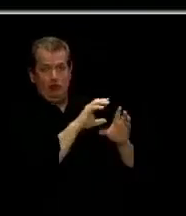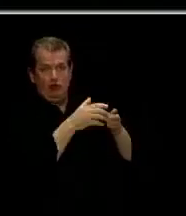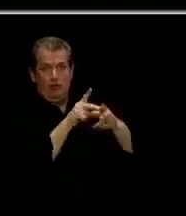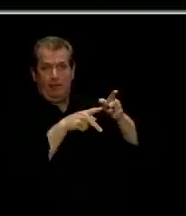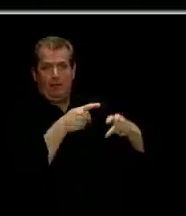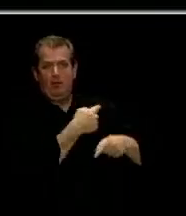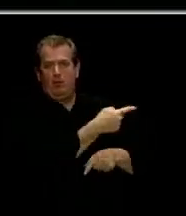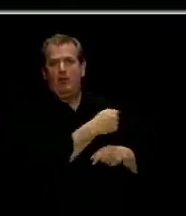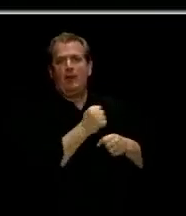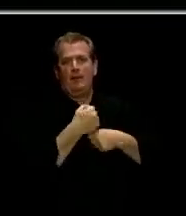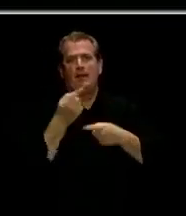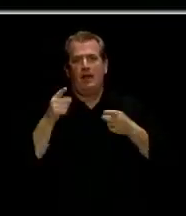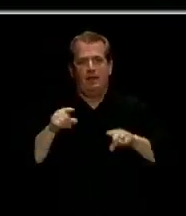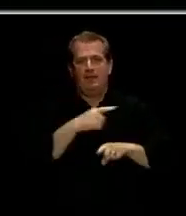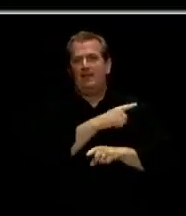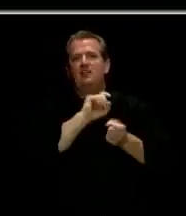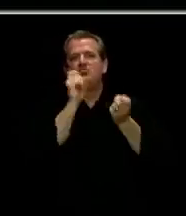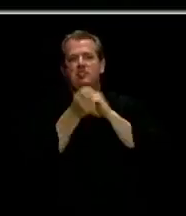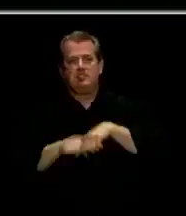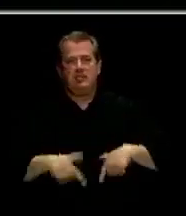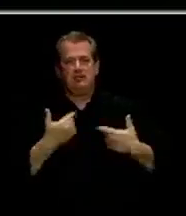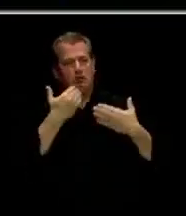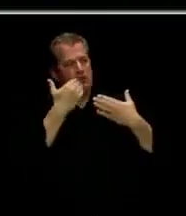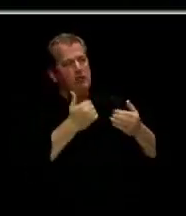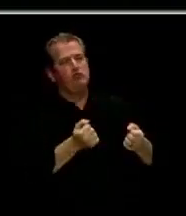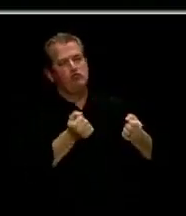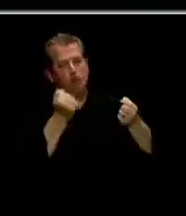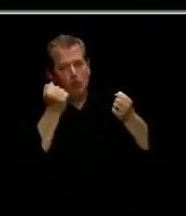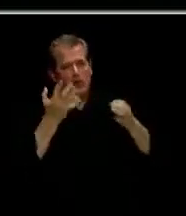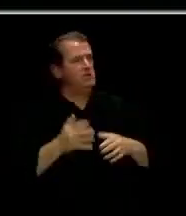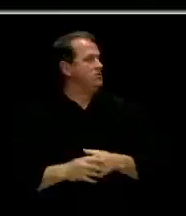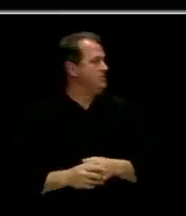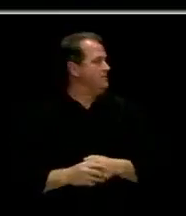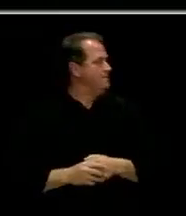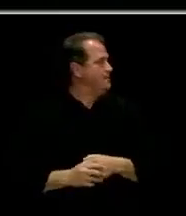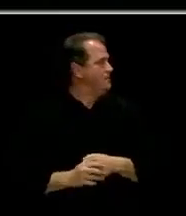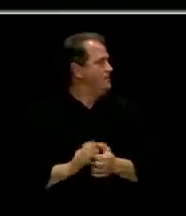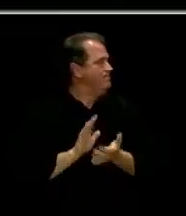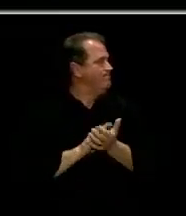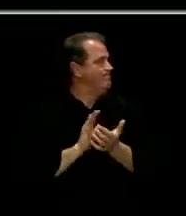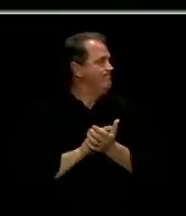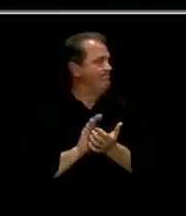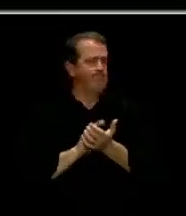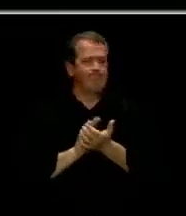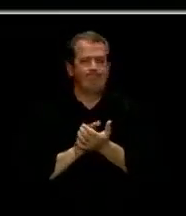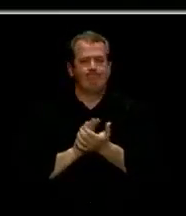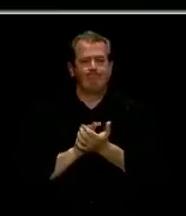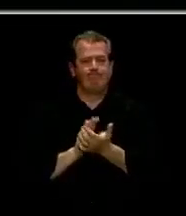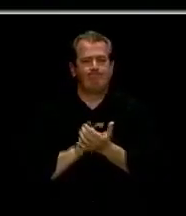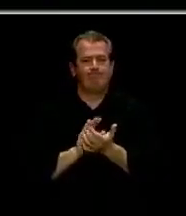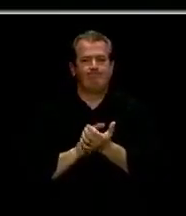that really change lives. Thank you guys for being here, all of you. Thank you.